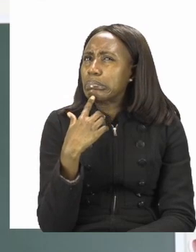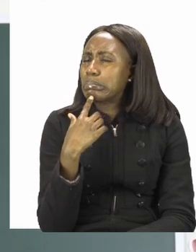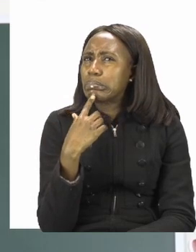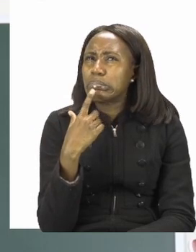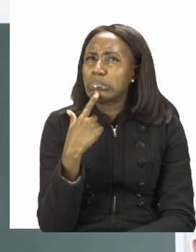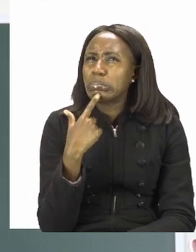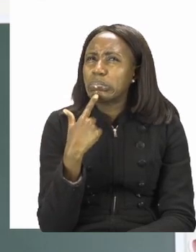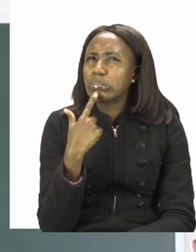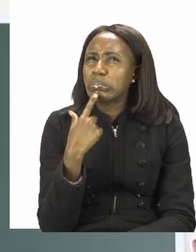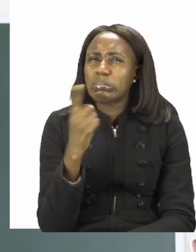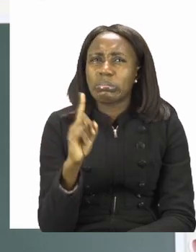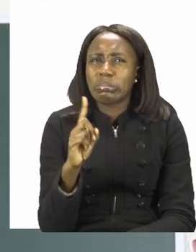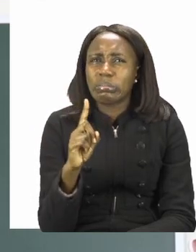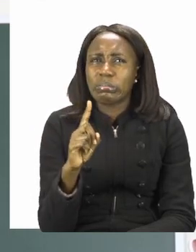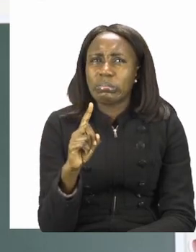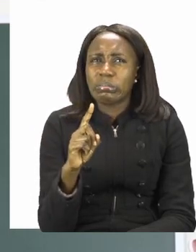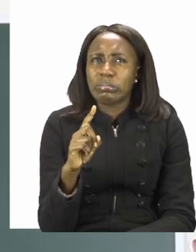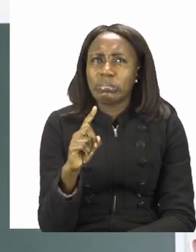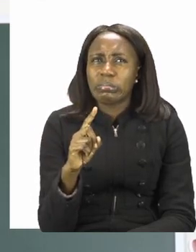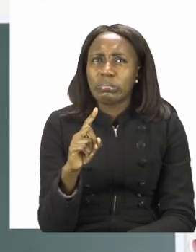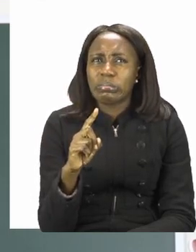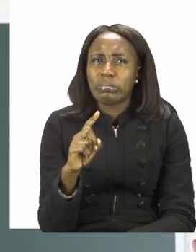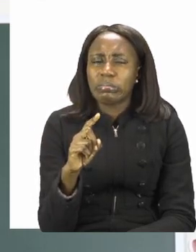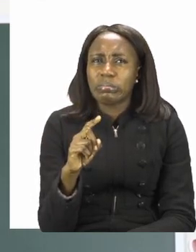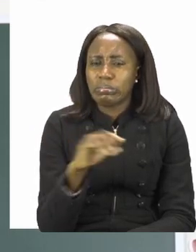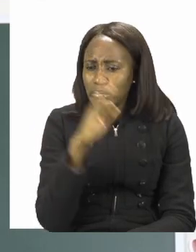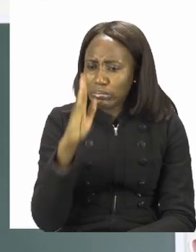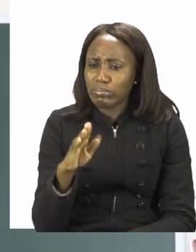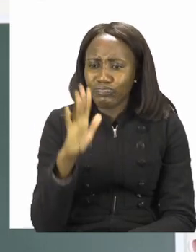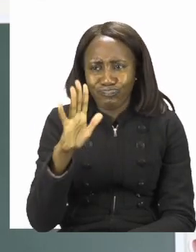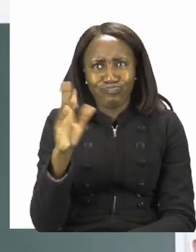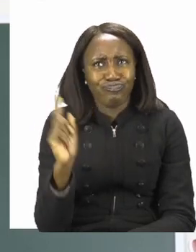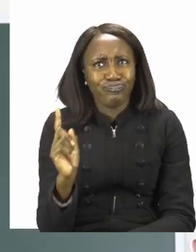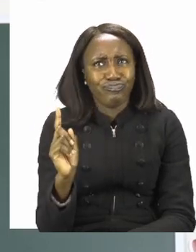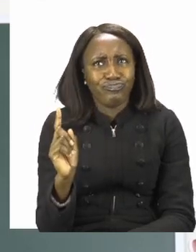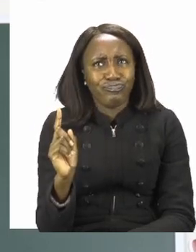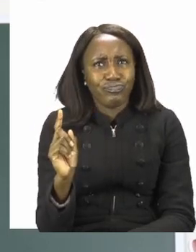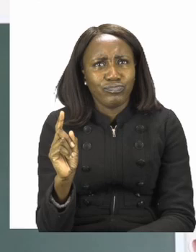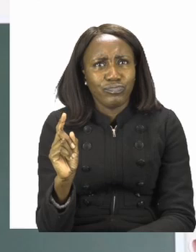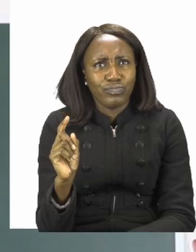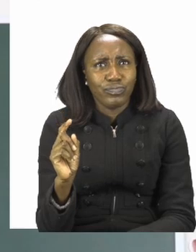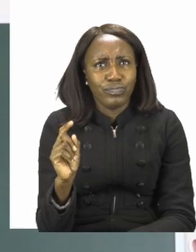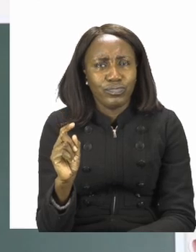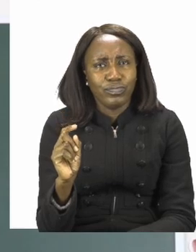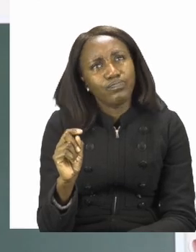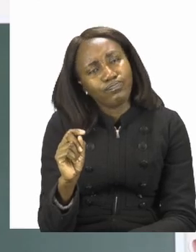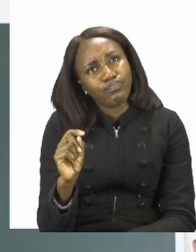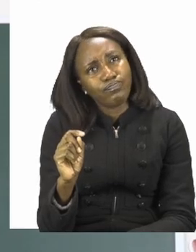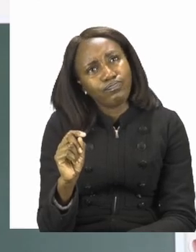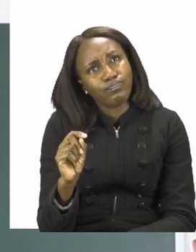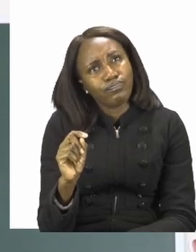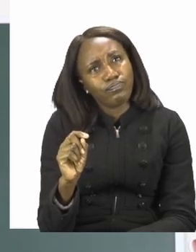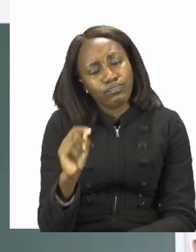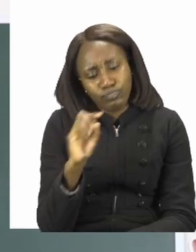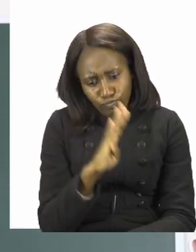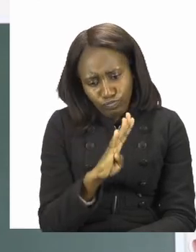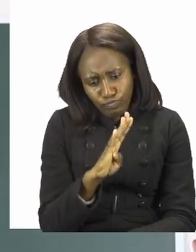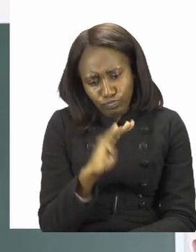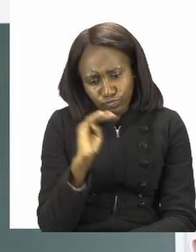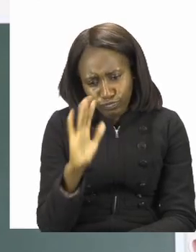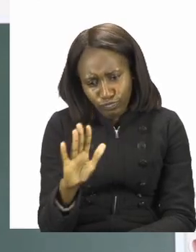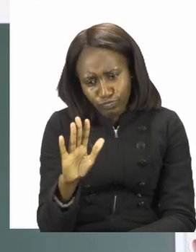a number missing. So what is after 5? Let's try and find out.